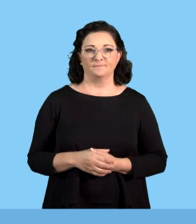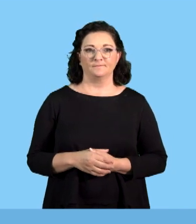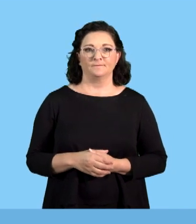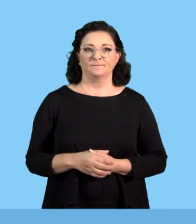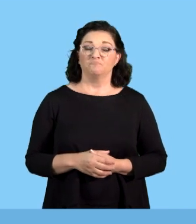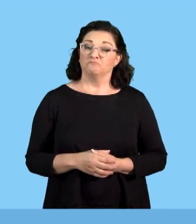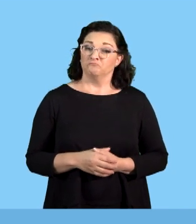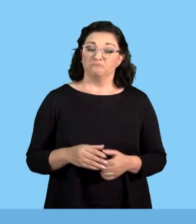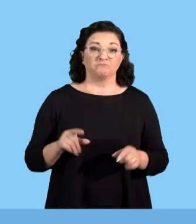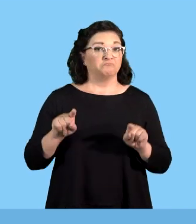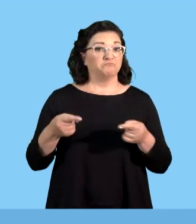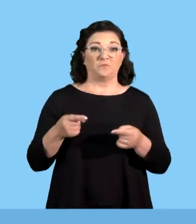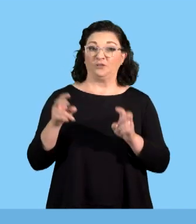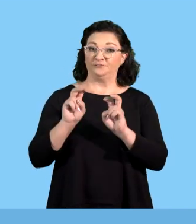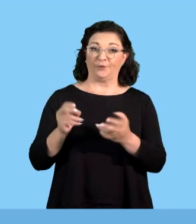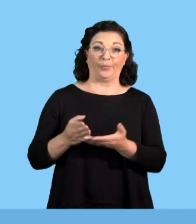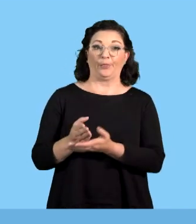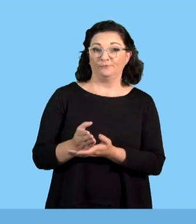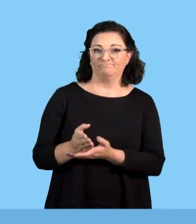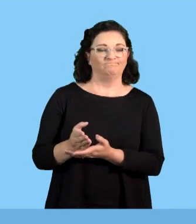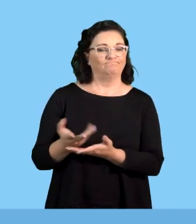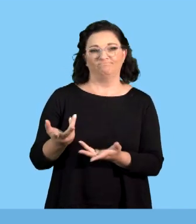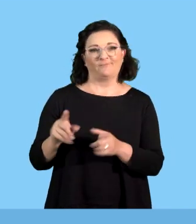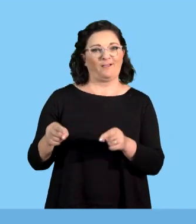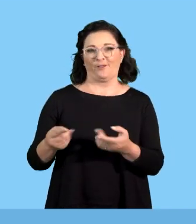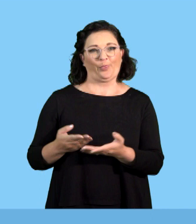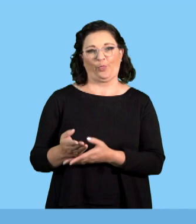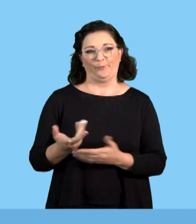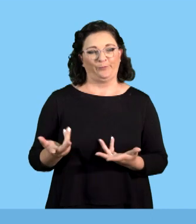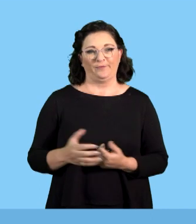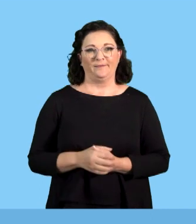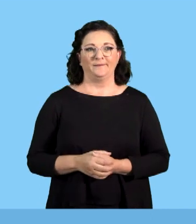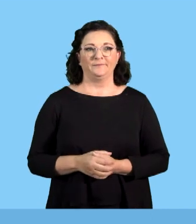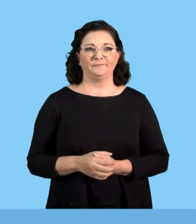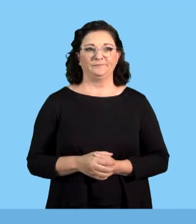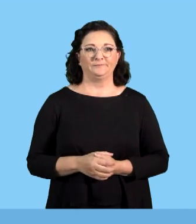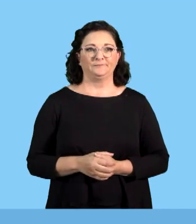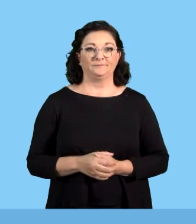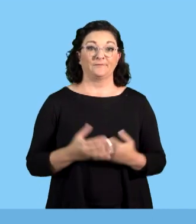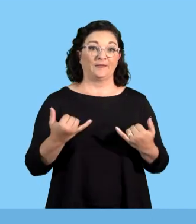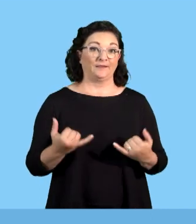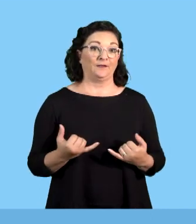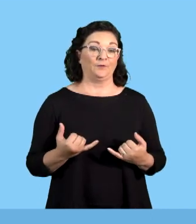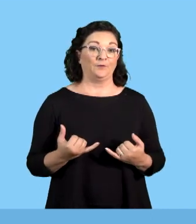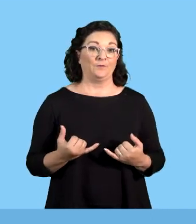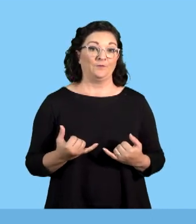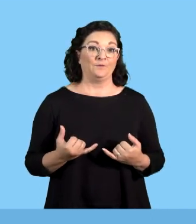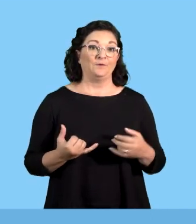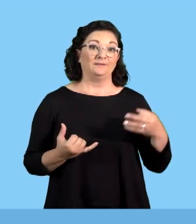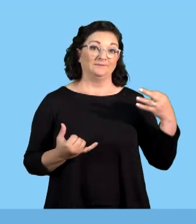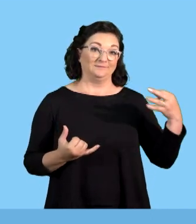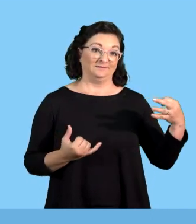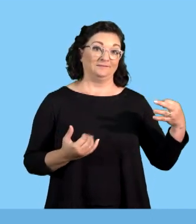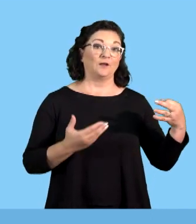as a material that also doesn't allow electricity to pass through or electric current to pass through. Now, with the ones that